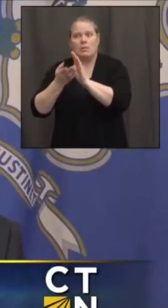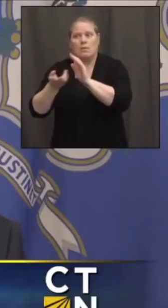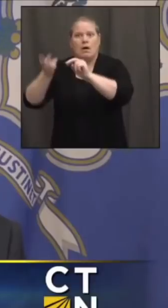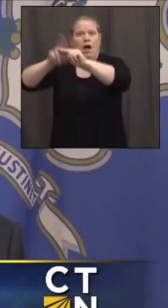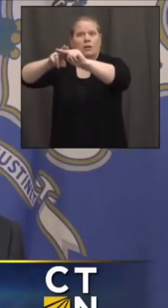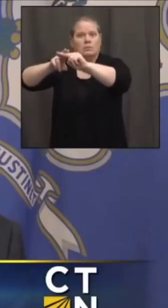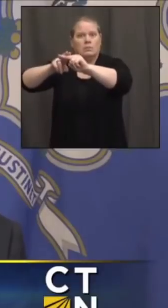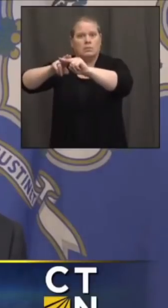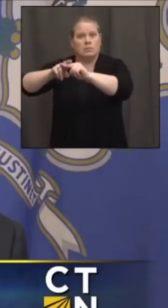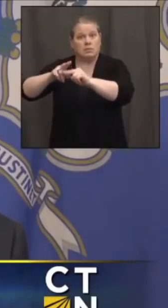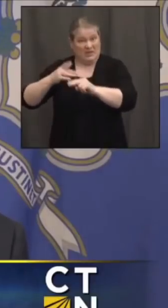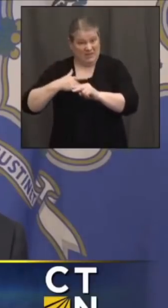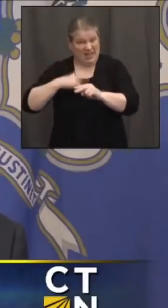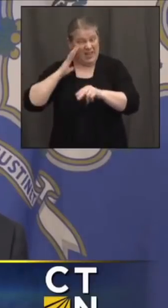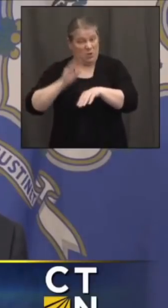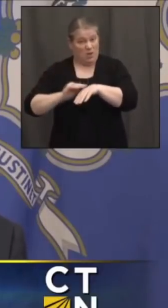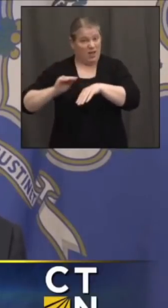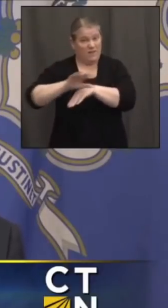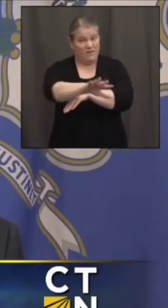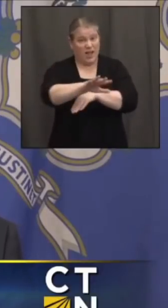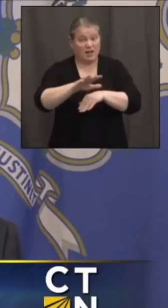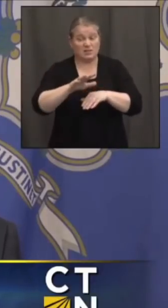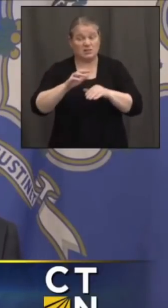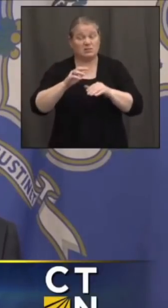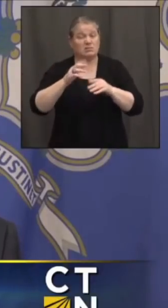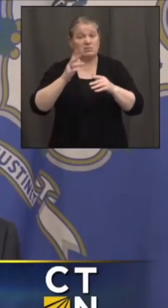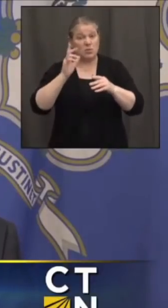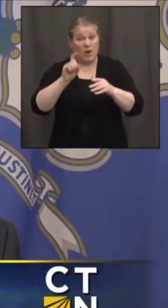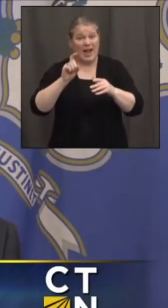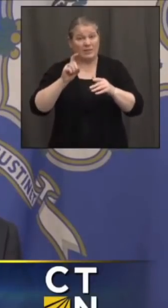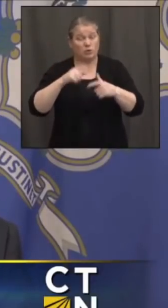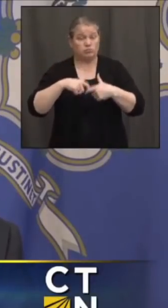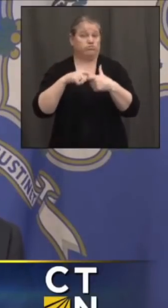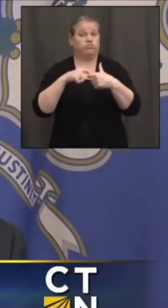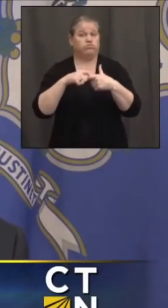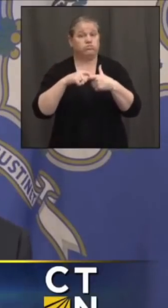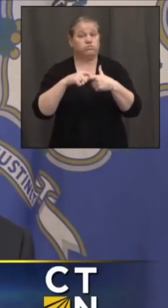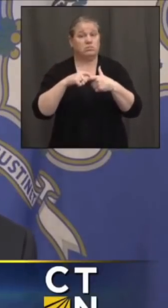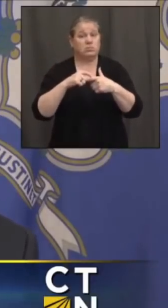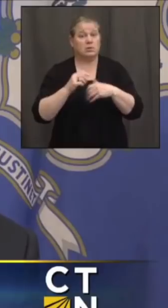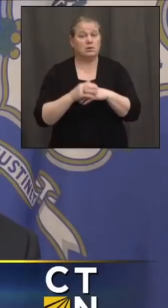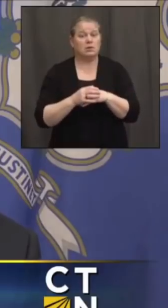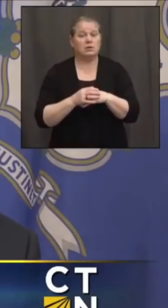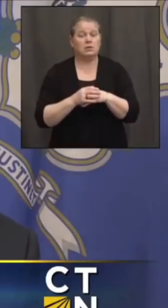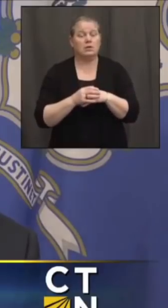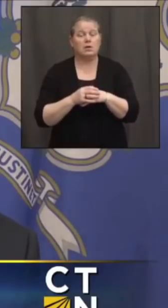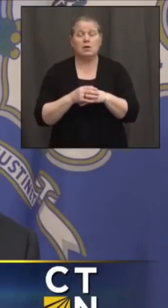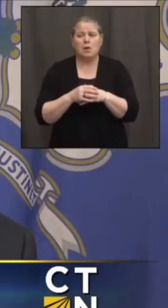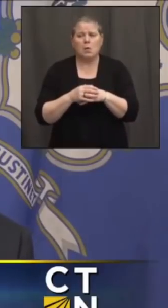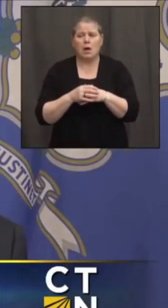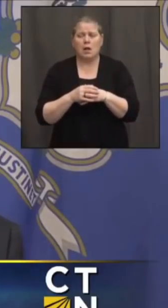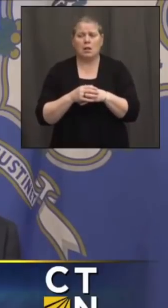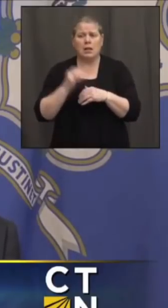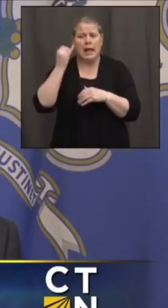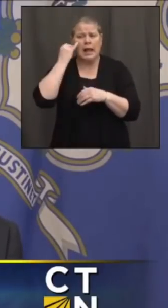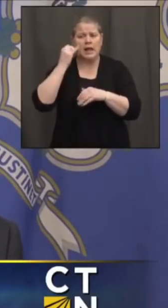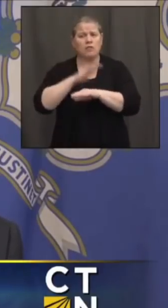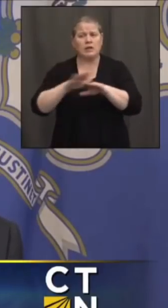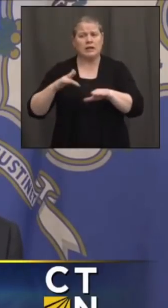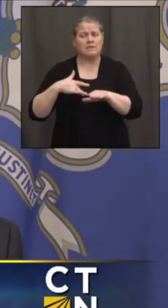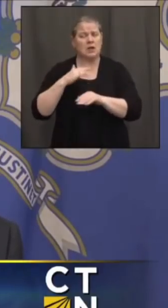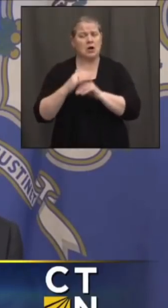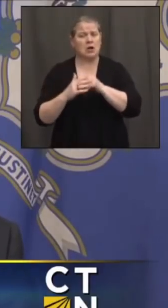o'clock and made the difference for houses of worship if we didn't feel pretty confident that we've got the vaccines and they're going to stay ahead